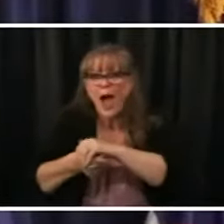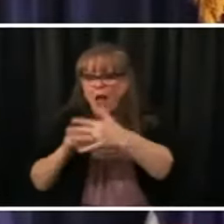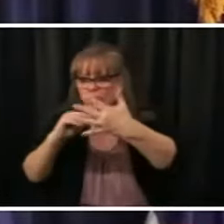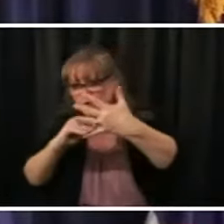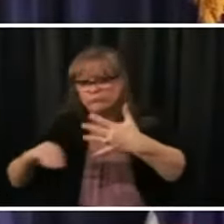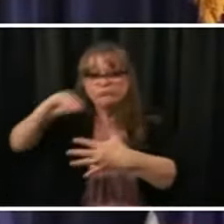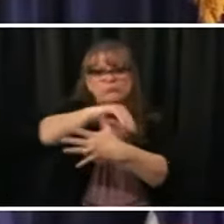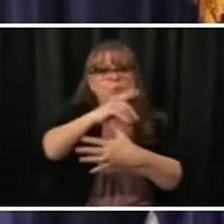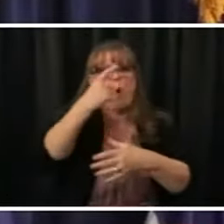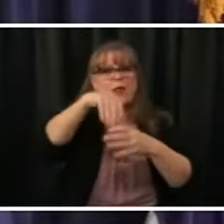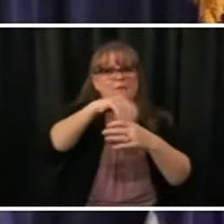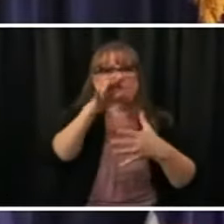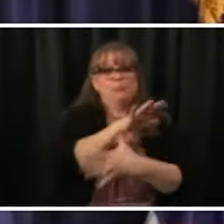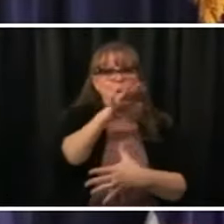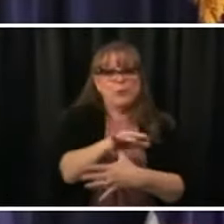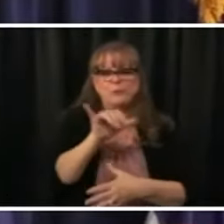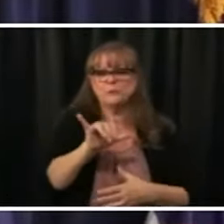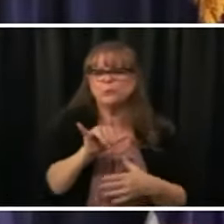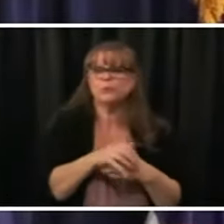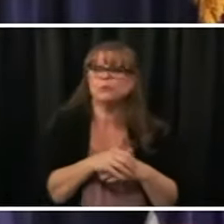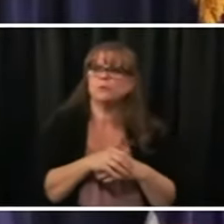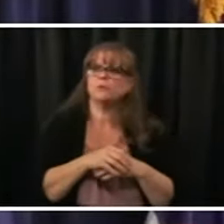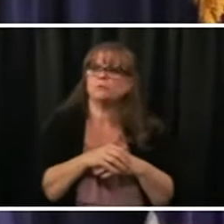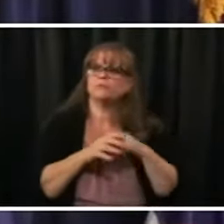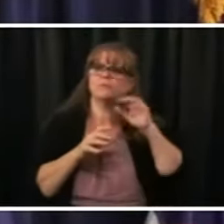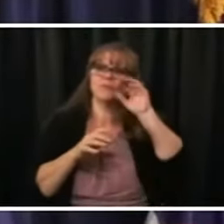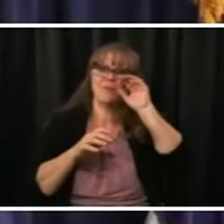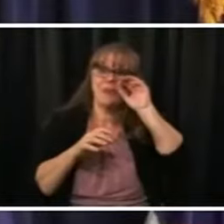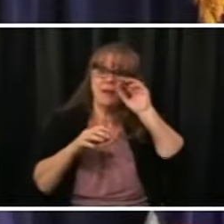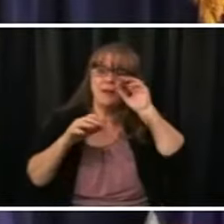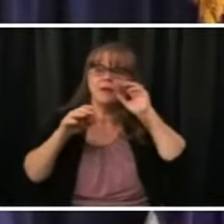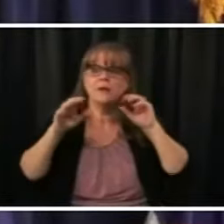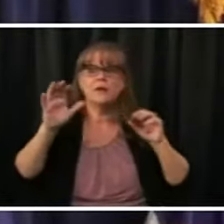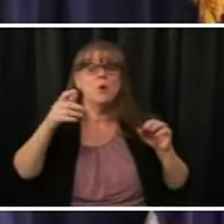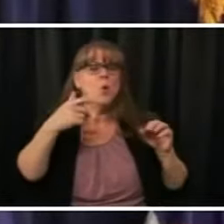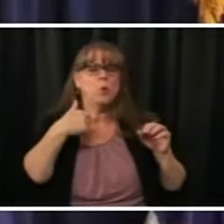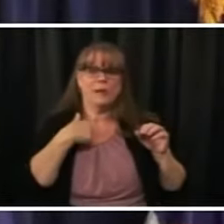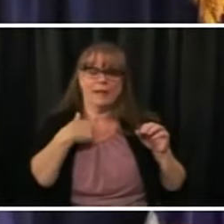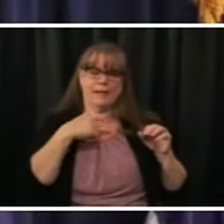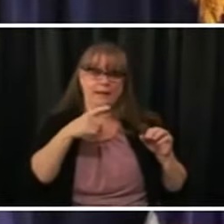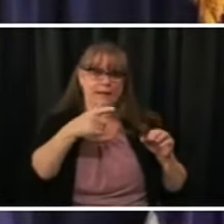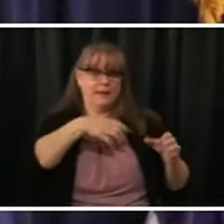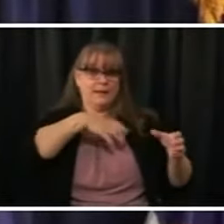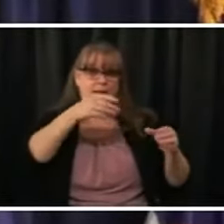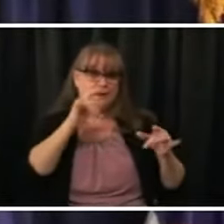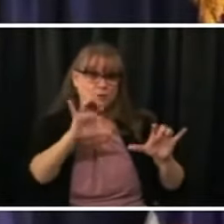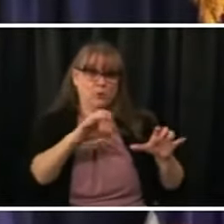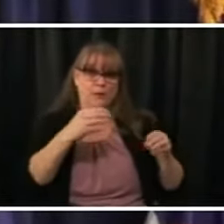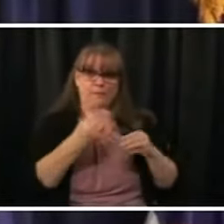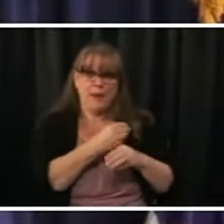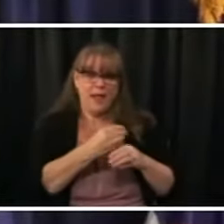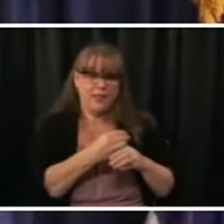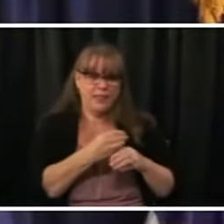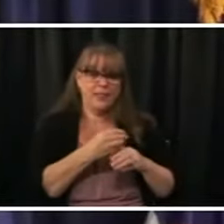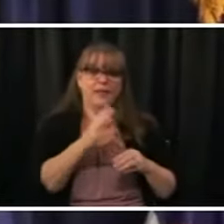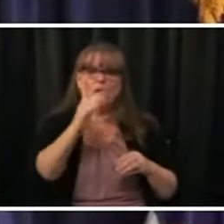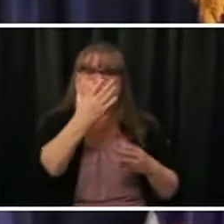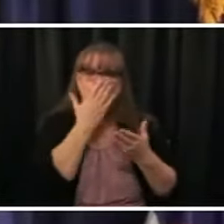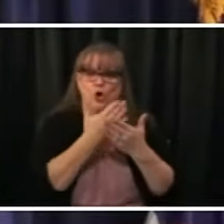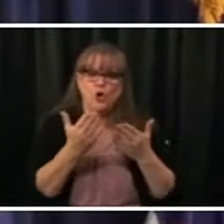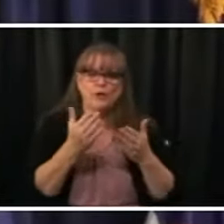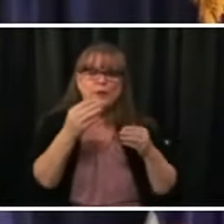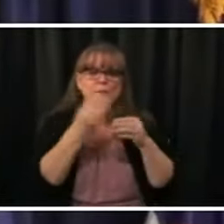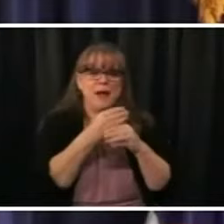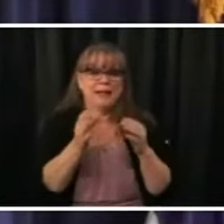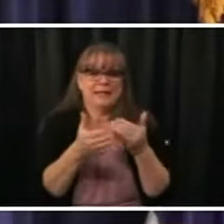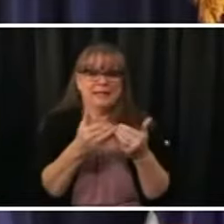lot of math. Luckily it's simple math. It's like 8th grade math. It's addition, subtraction, multiplication, and